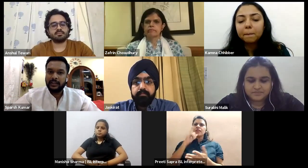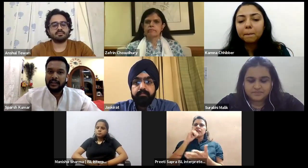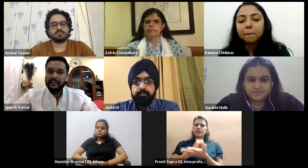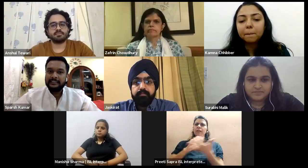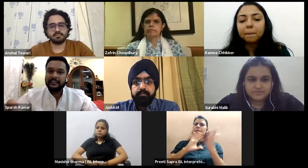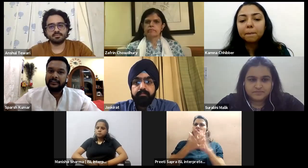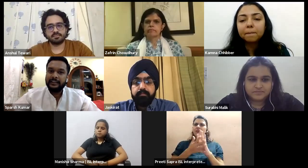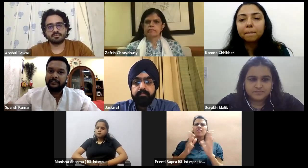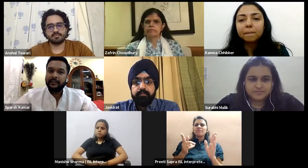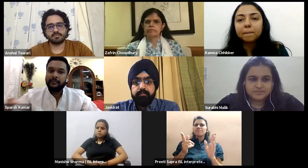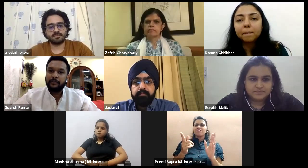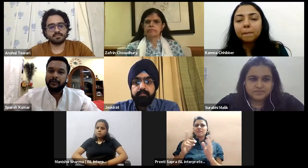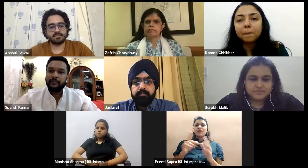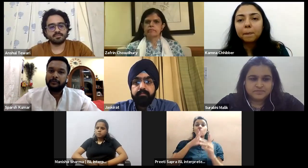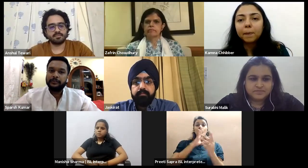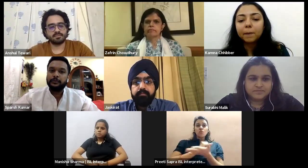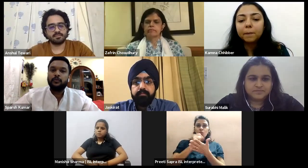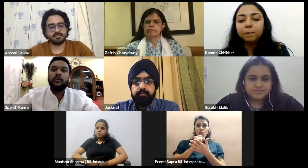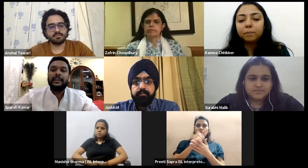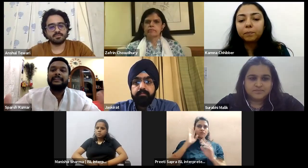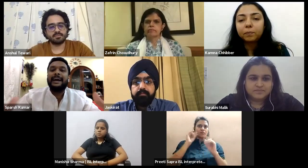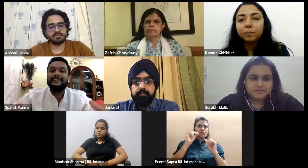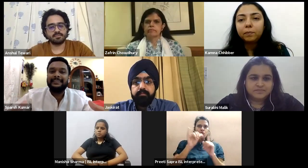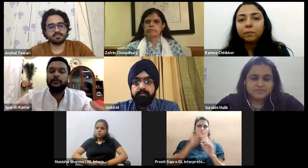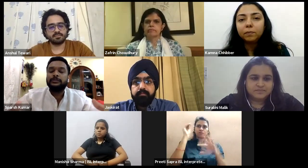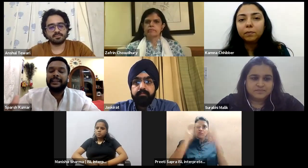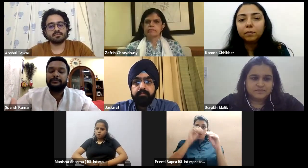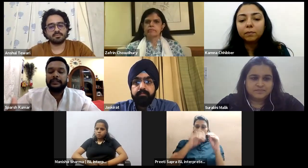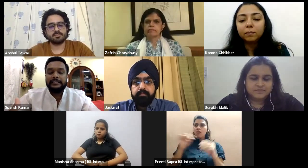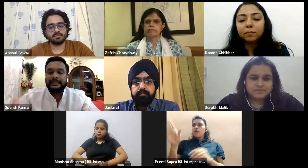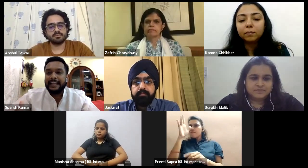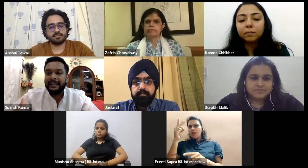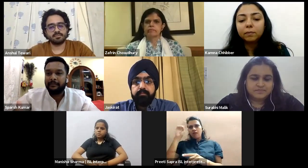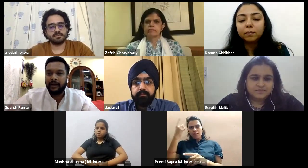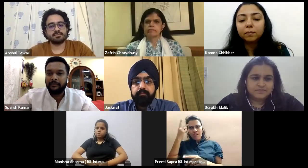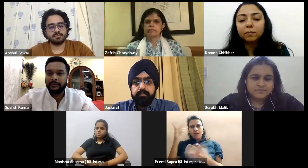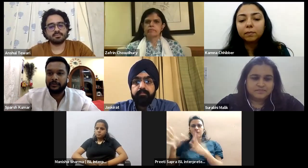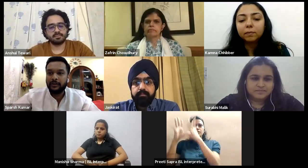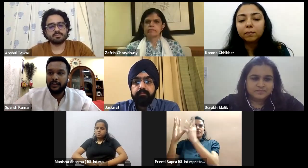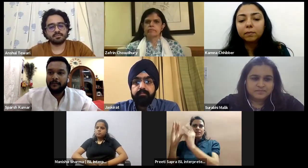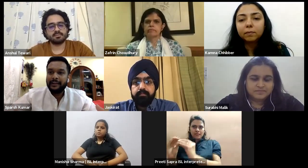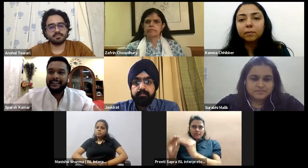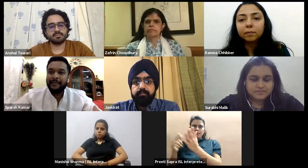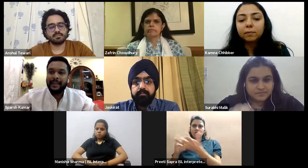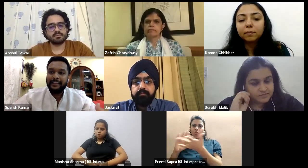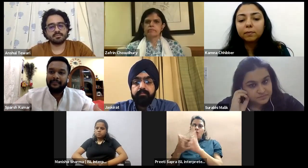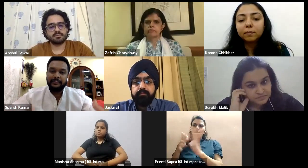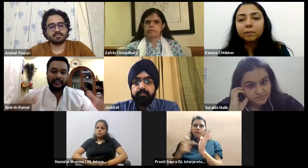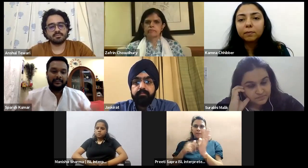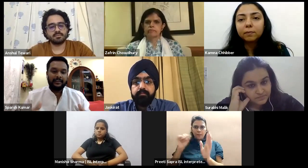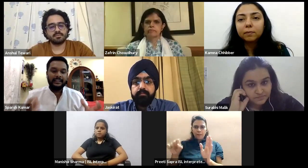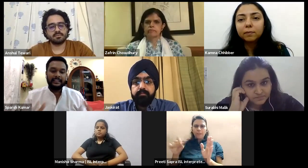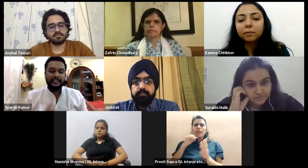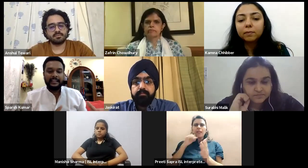news isn't really difficult for a person who's working in that, who's an expertise in that department. So when it came